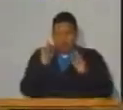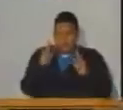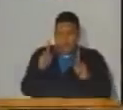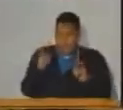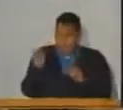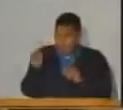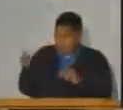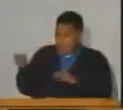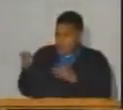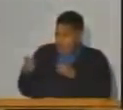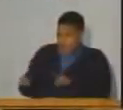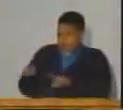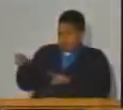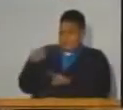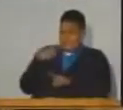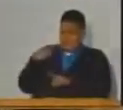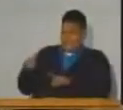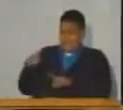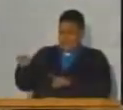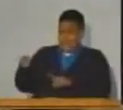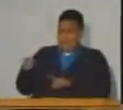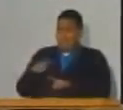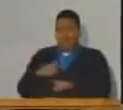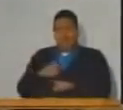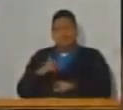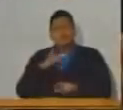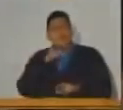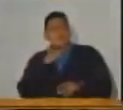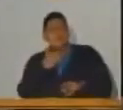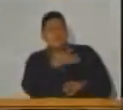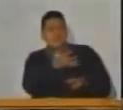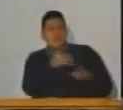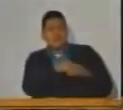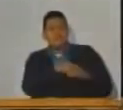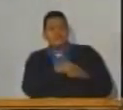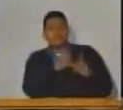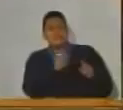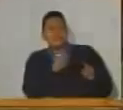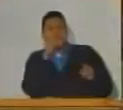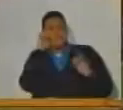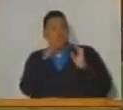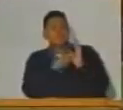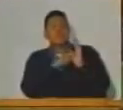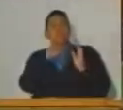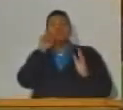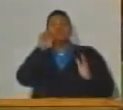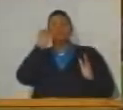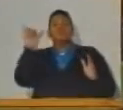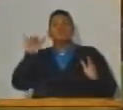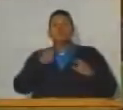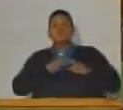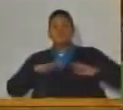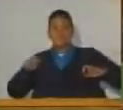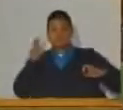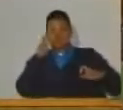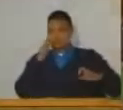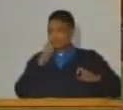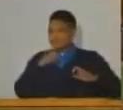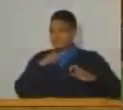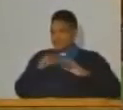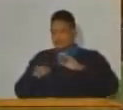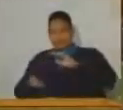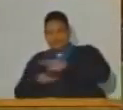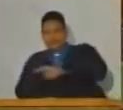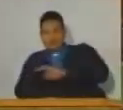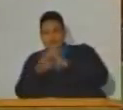if a verdict has been contaminated, for example, by jury tampering. It will also